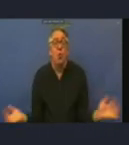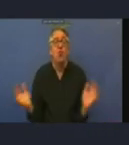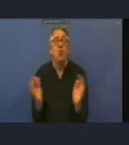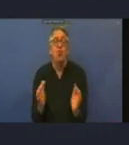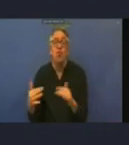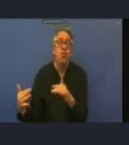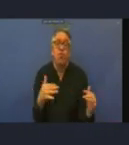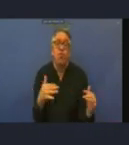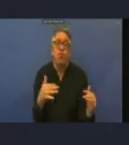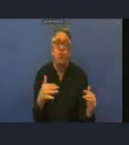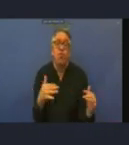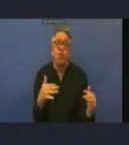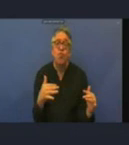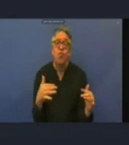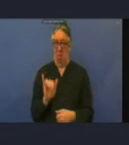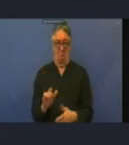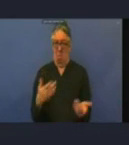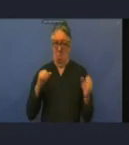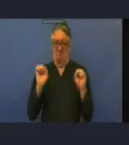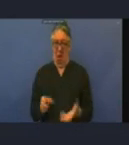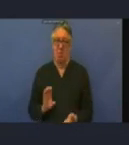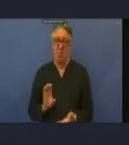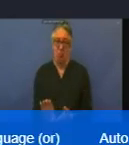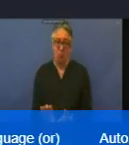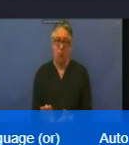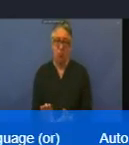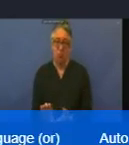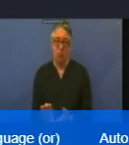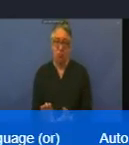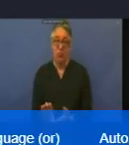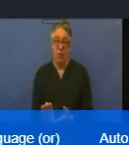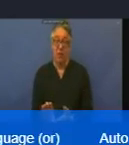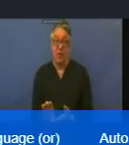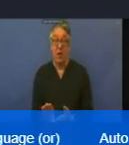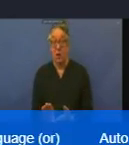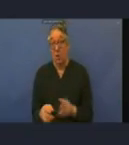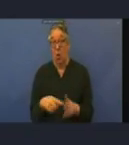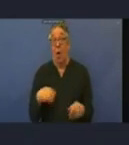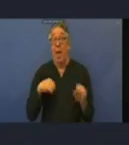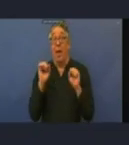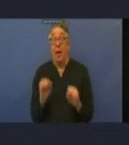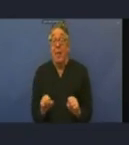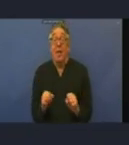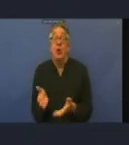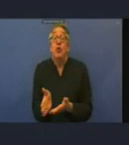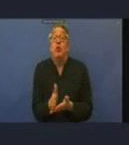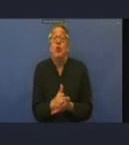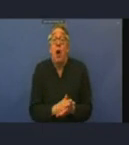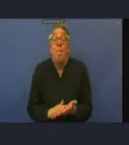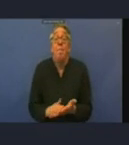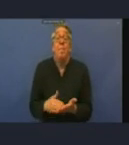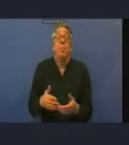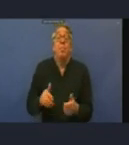by the grant and the lump sum, including some equipment for the different sport club, sport organization